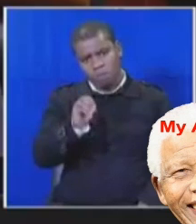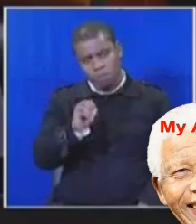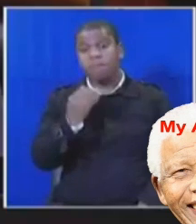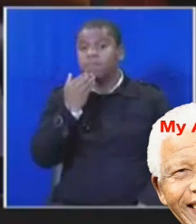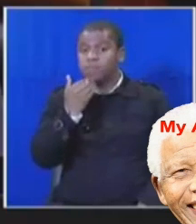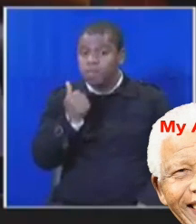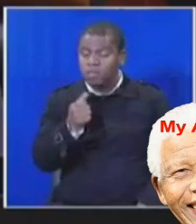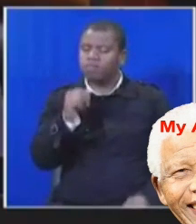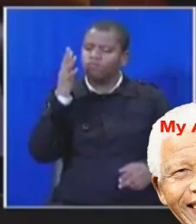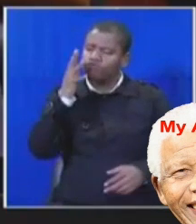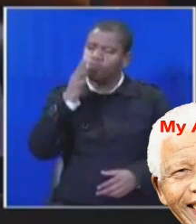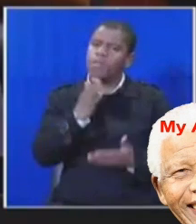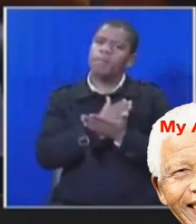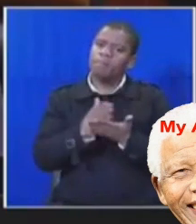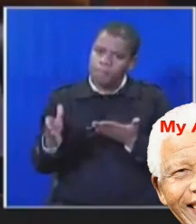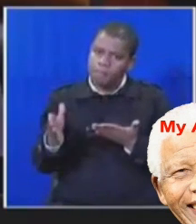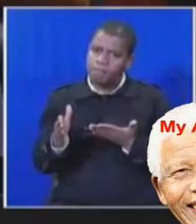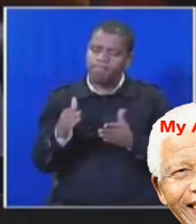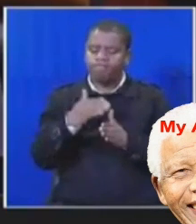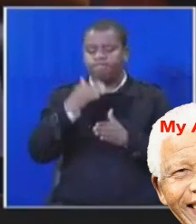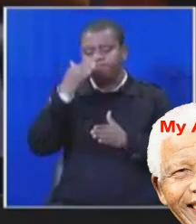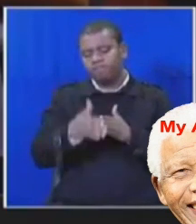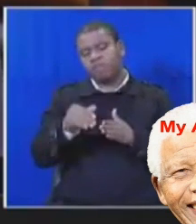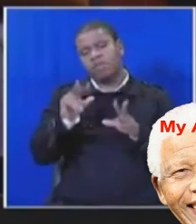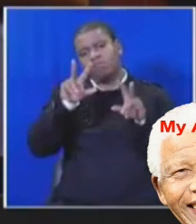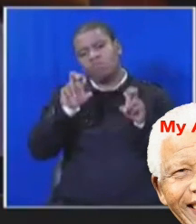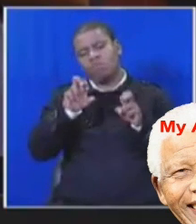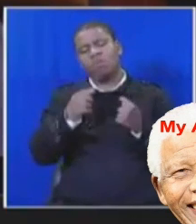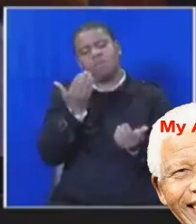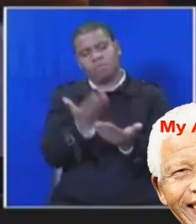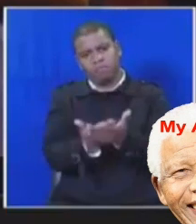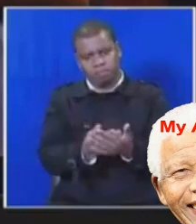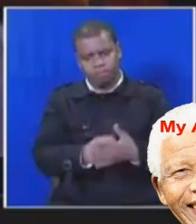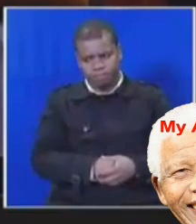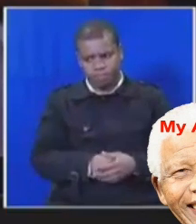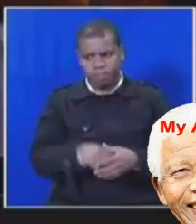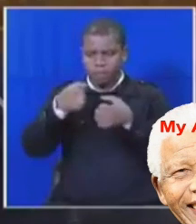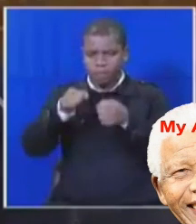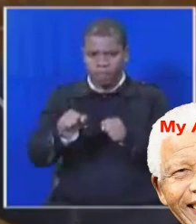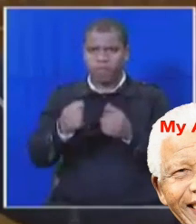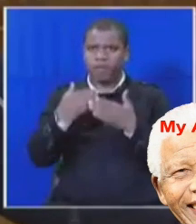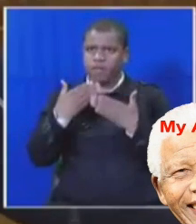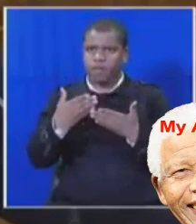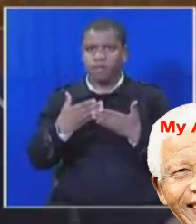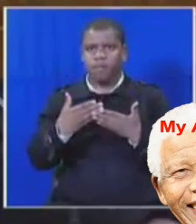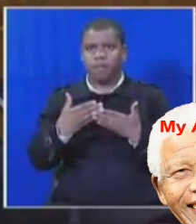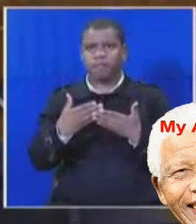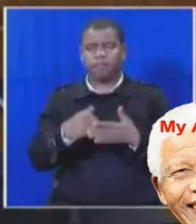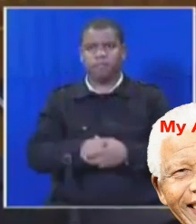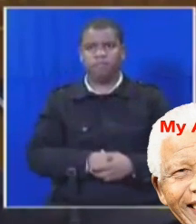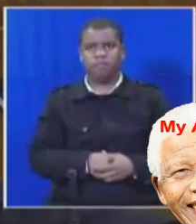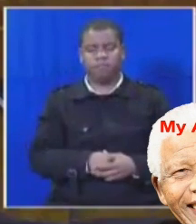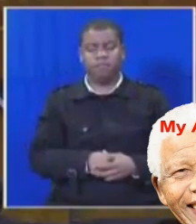withdraw until you bring that matter on a substantive motion to the House? Okay, thank you, Chair. Maybe Can you withdraw? It is time, I withdraw,